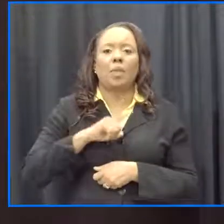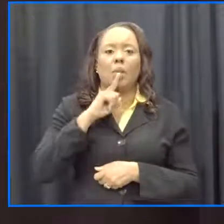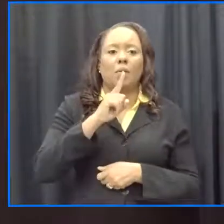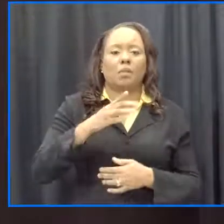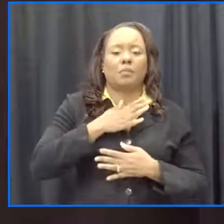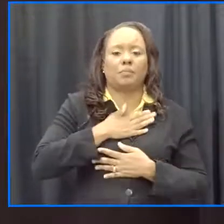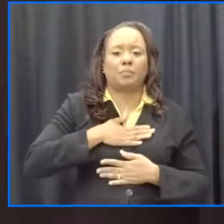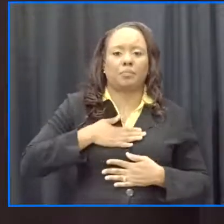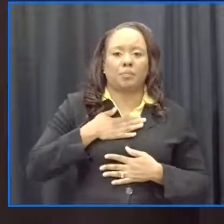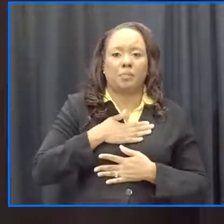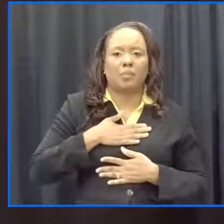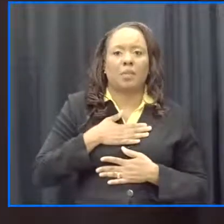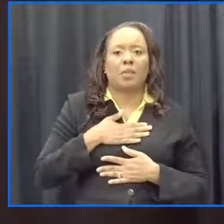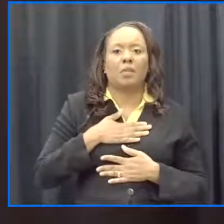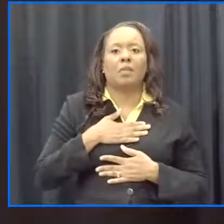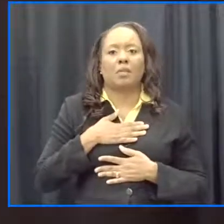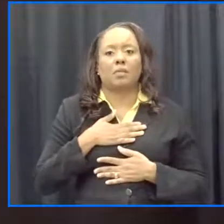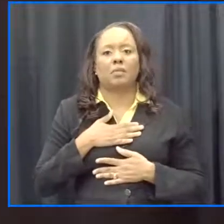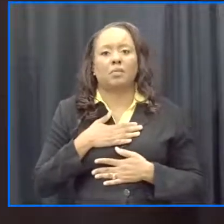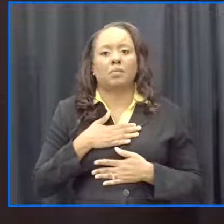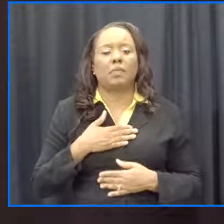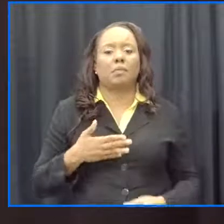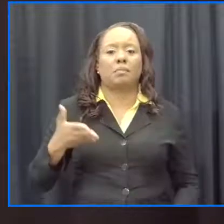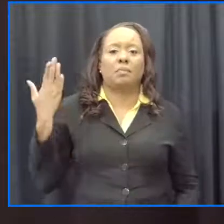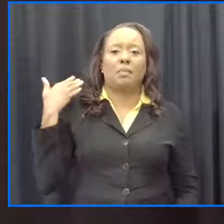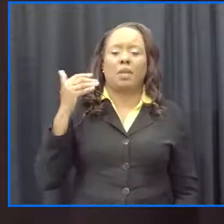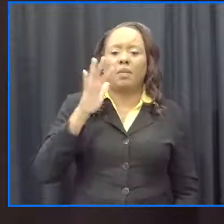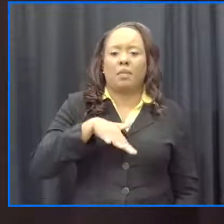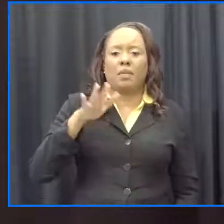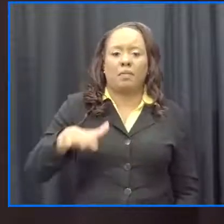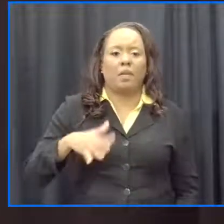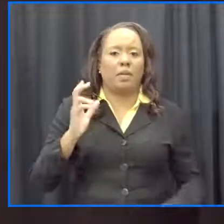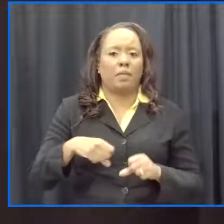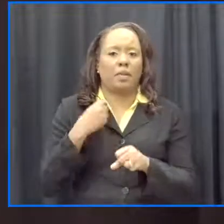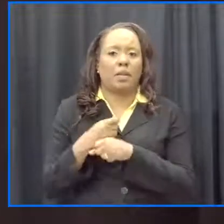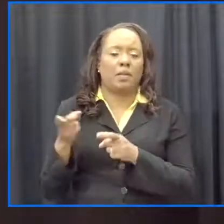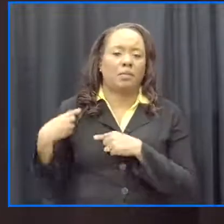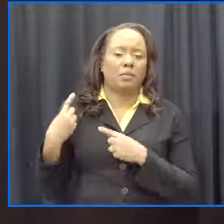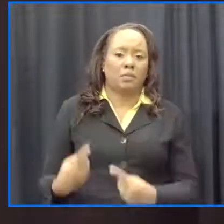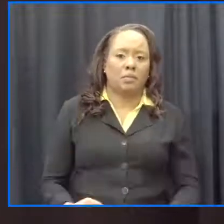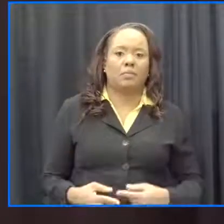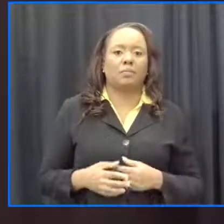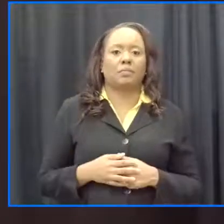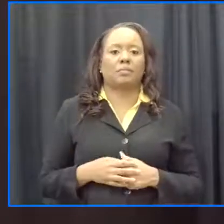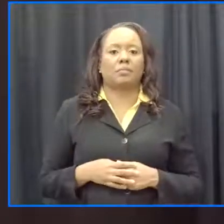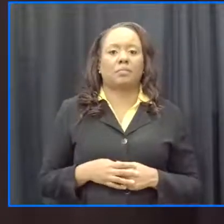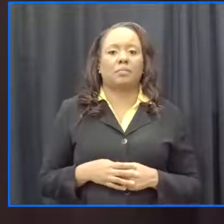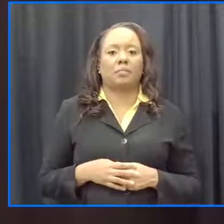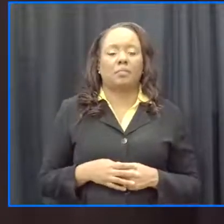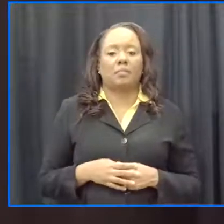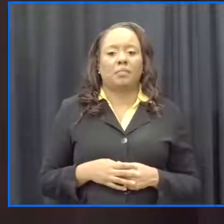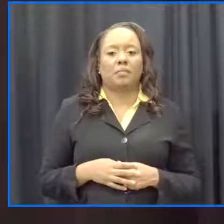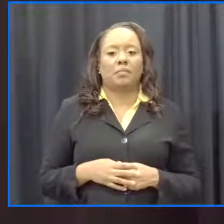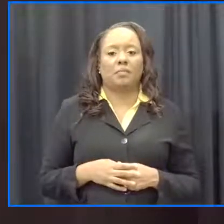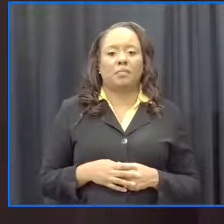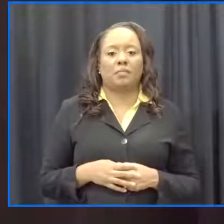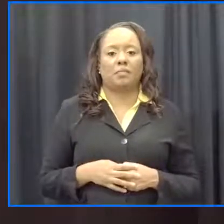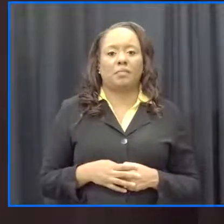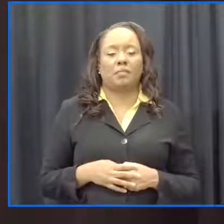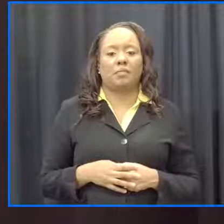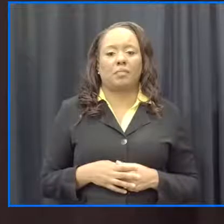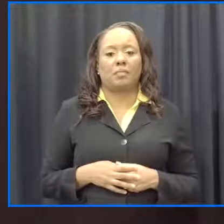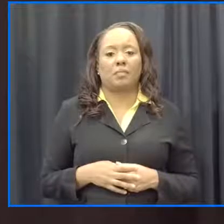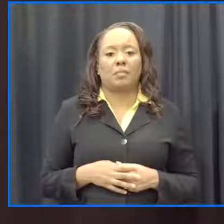we've enjoyed for the past 55 years. Those commissions have helped to